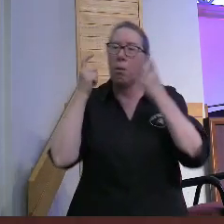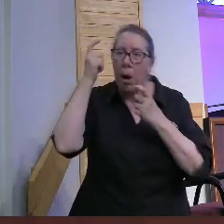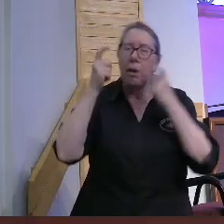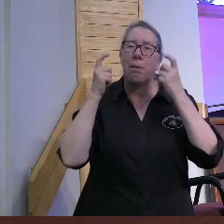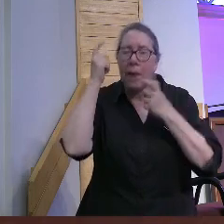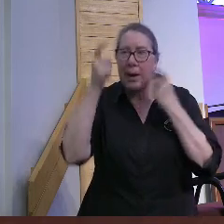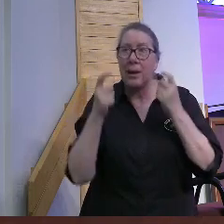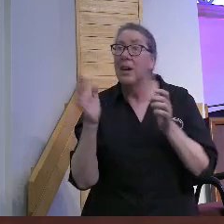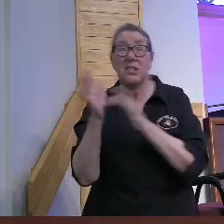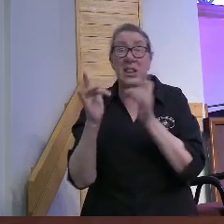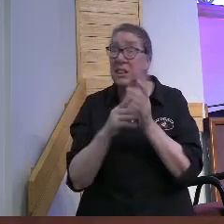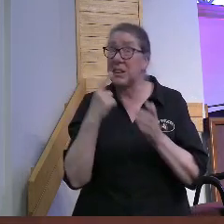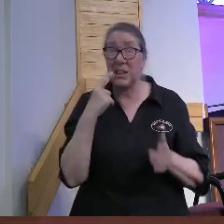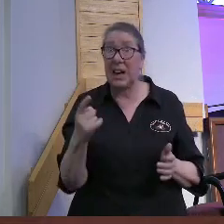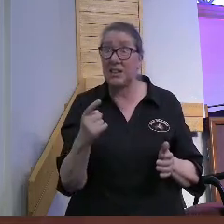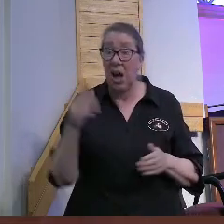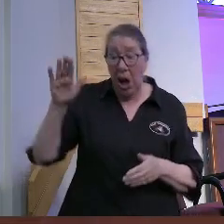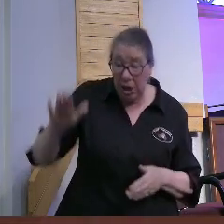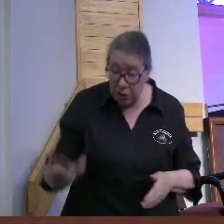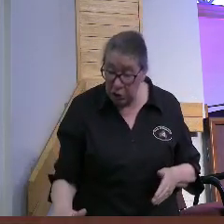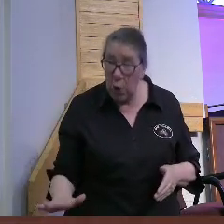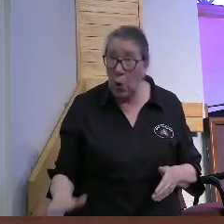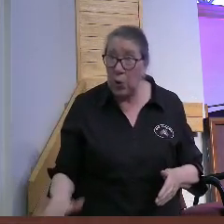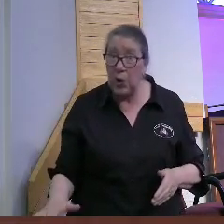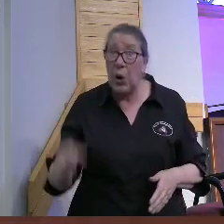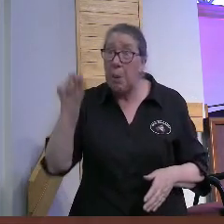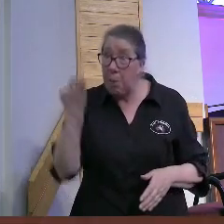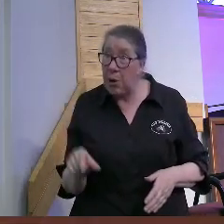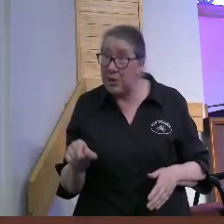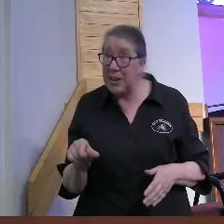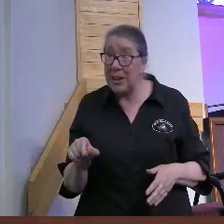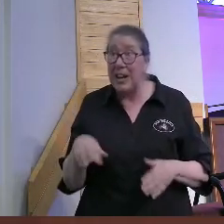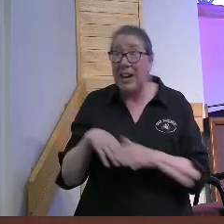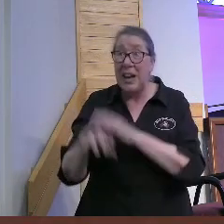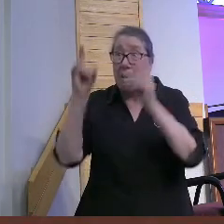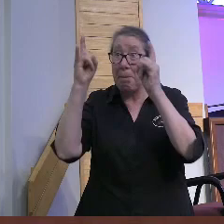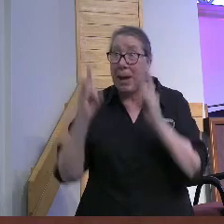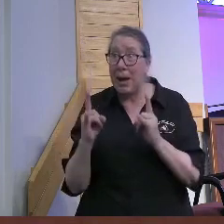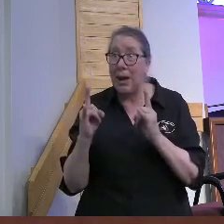And Jesus says, a short person laying in bed, Sister Clarissa,